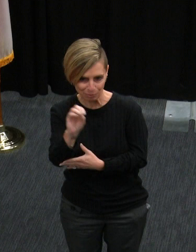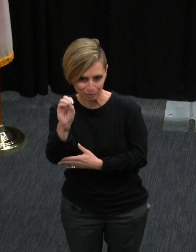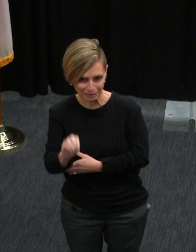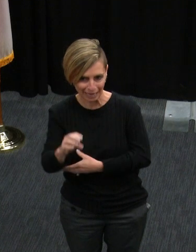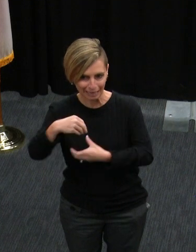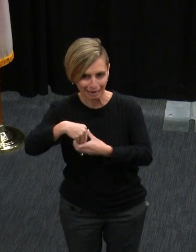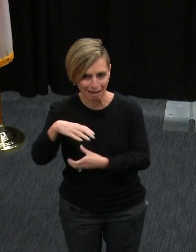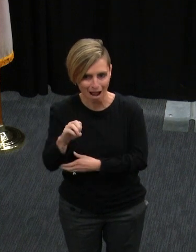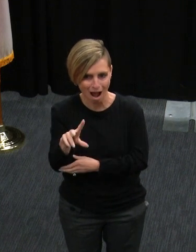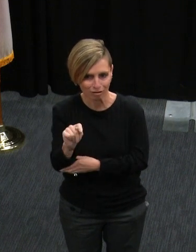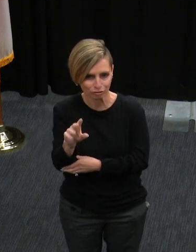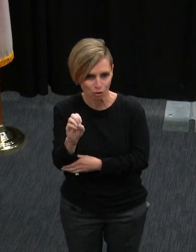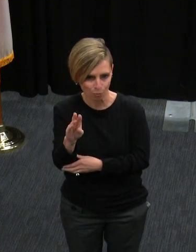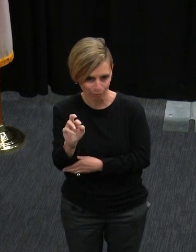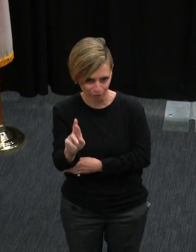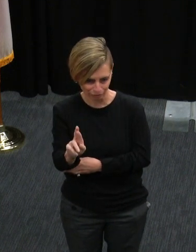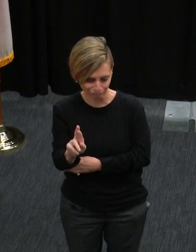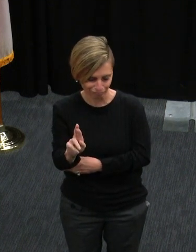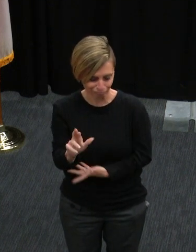long ago.